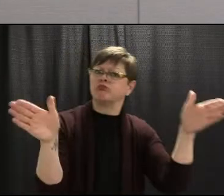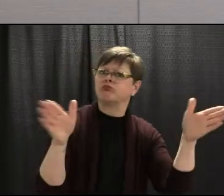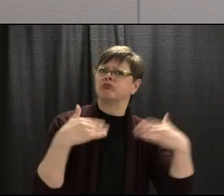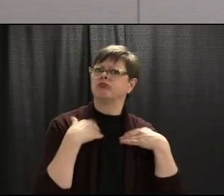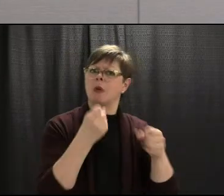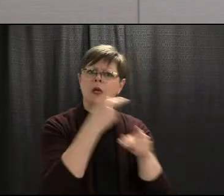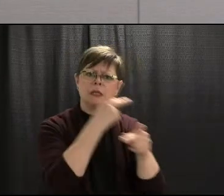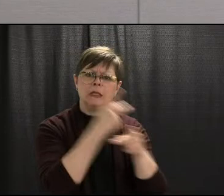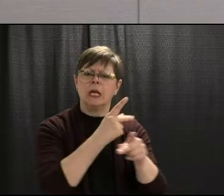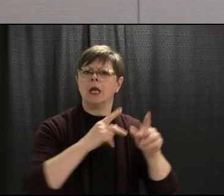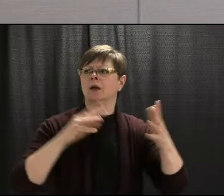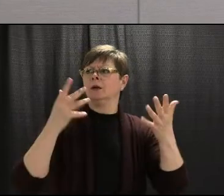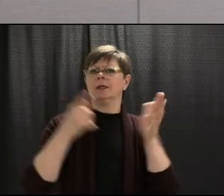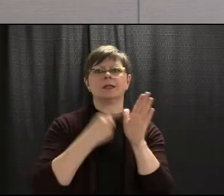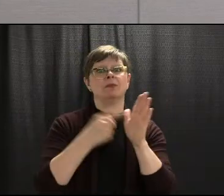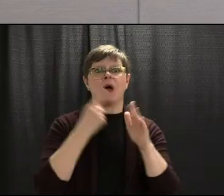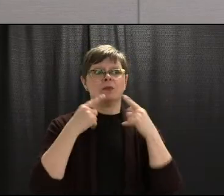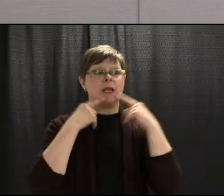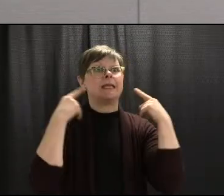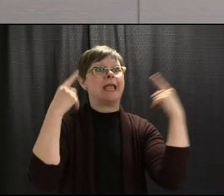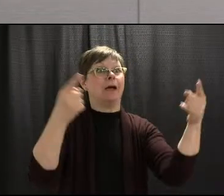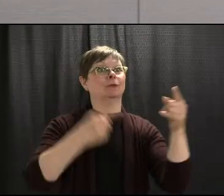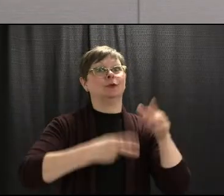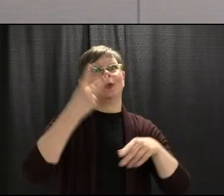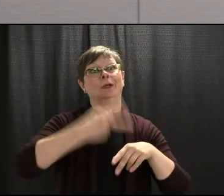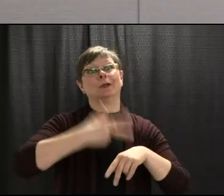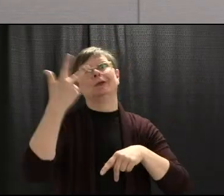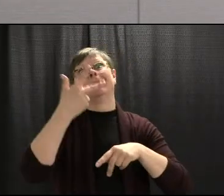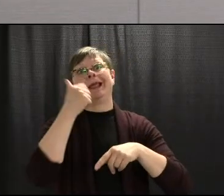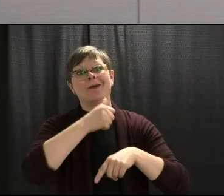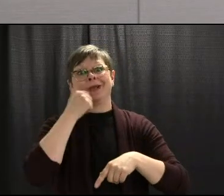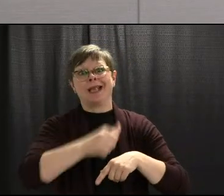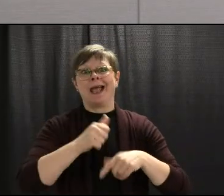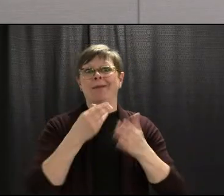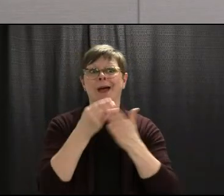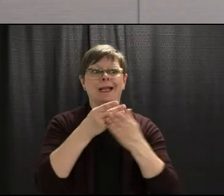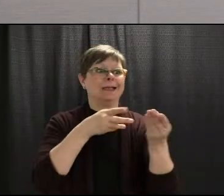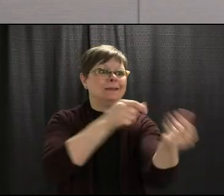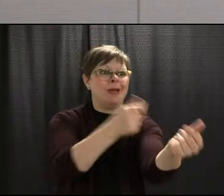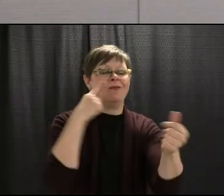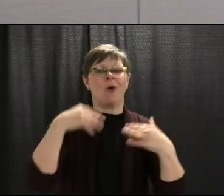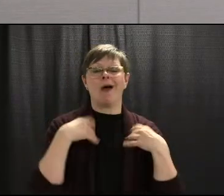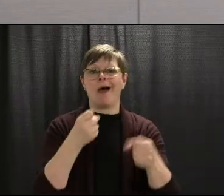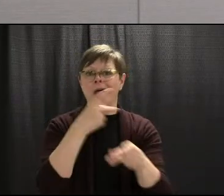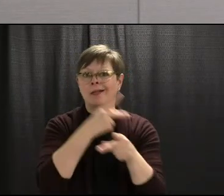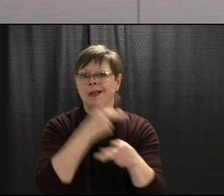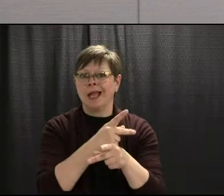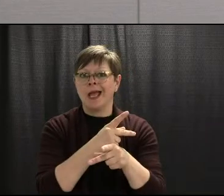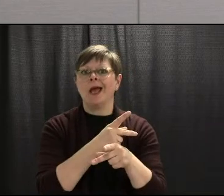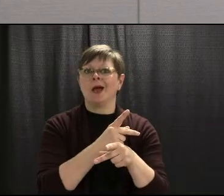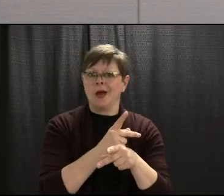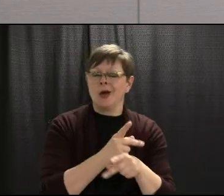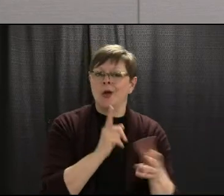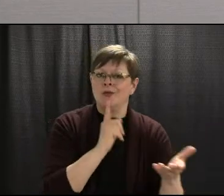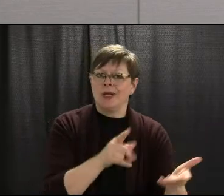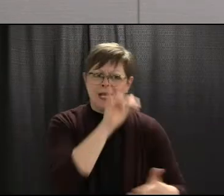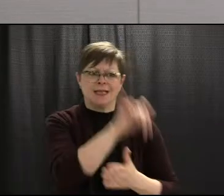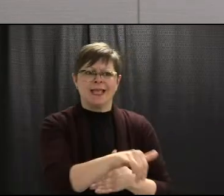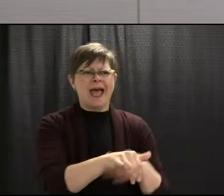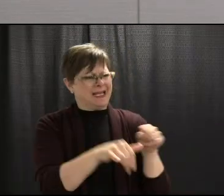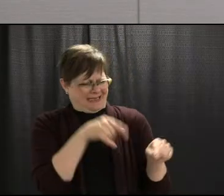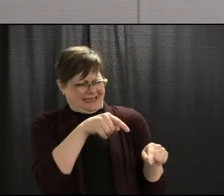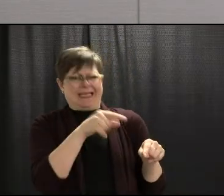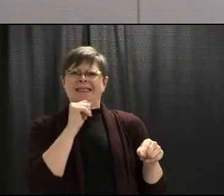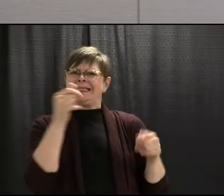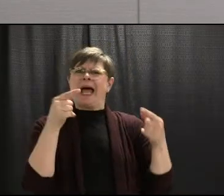announcements, sometimes multiple announcements a day, on money that we're spending on healthcare. this was very hard for us to find. This was not publicized.